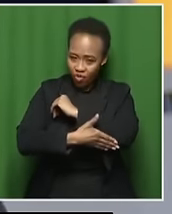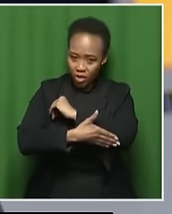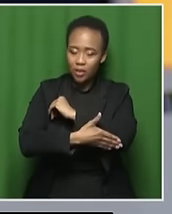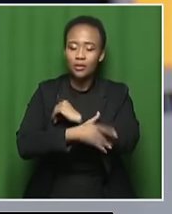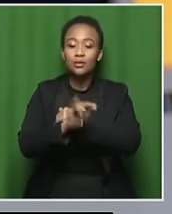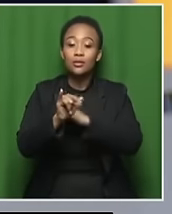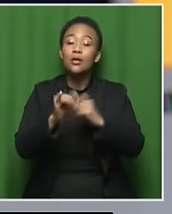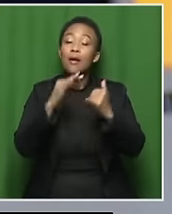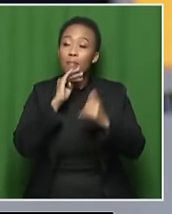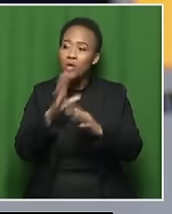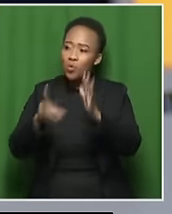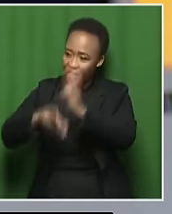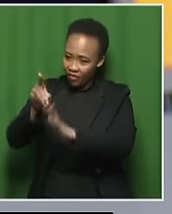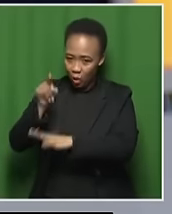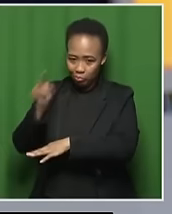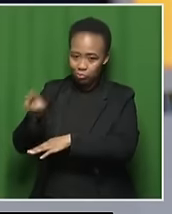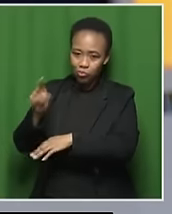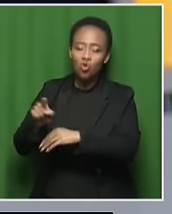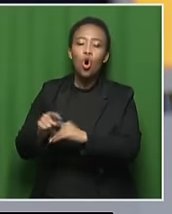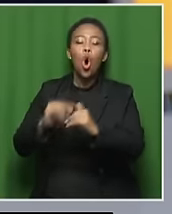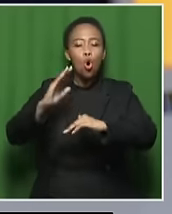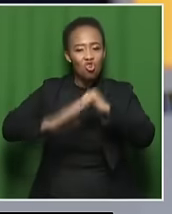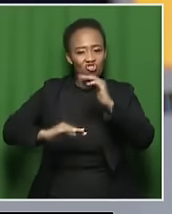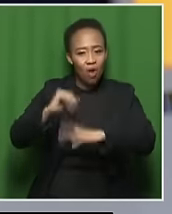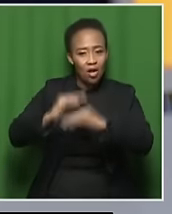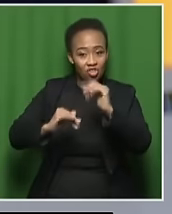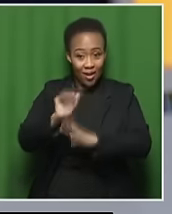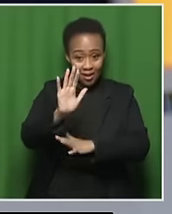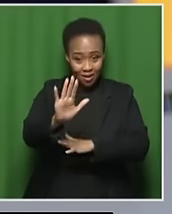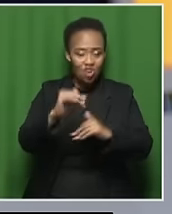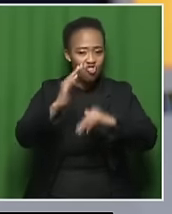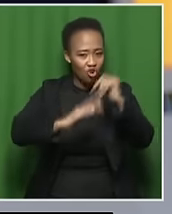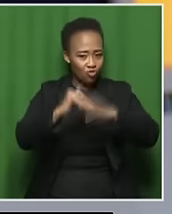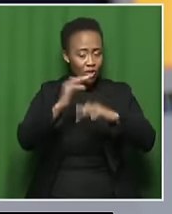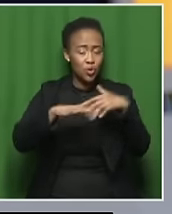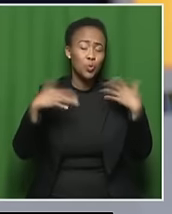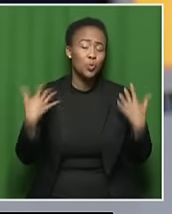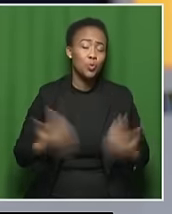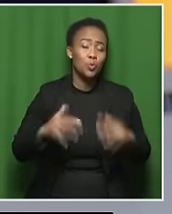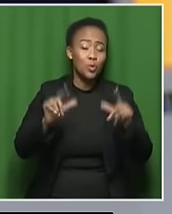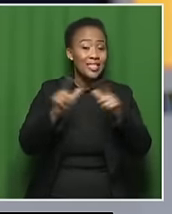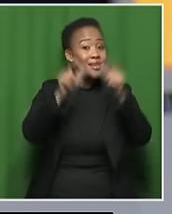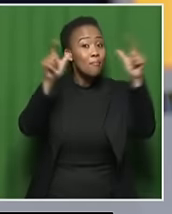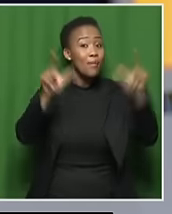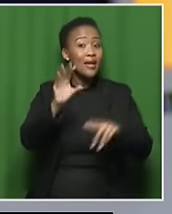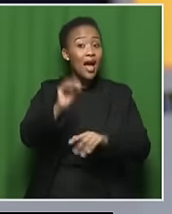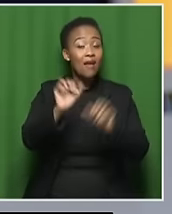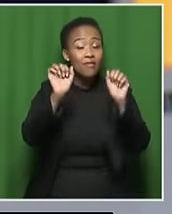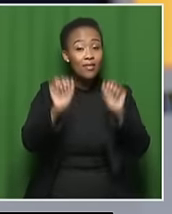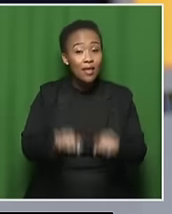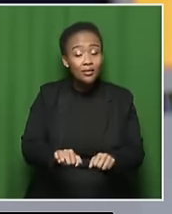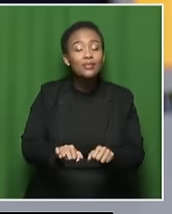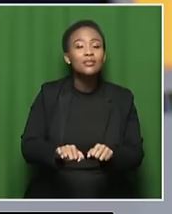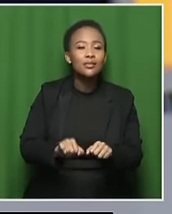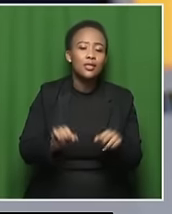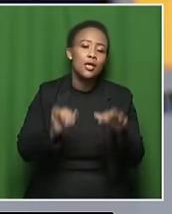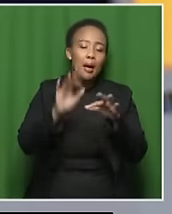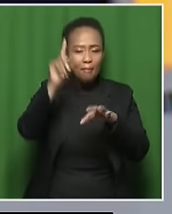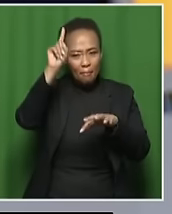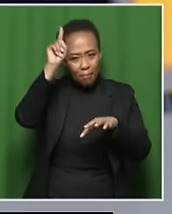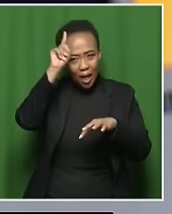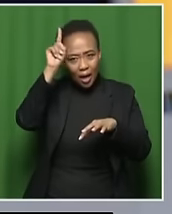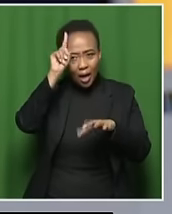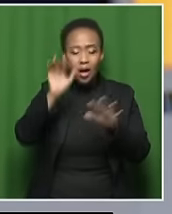possible. The construction industry, it's a very big industry. And our people are playing, black people,